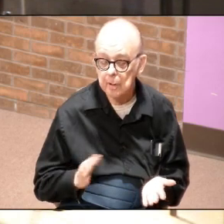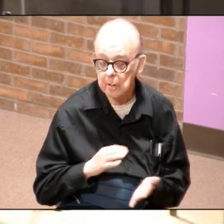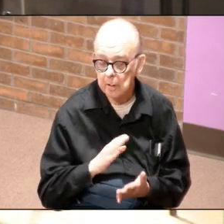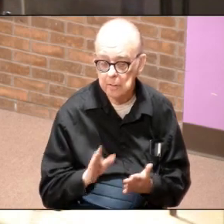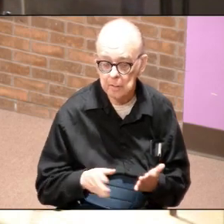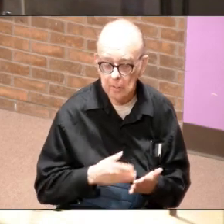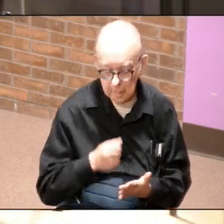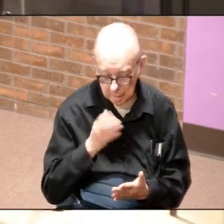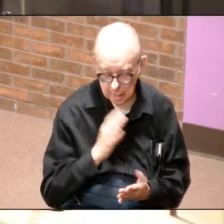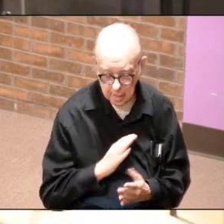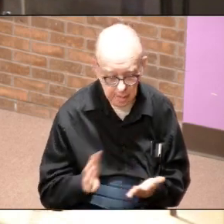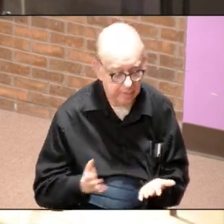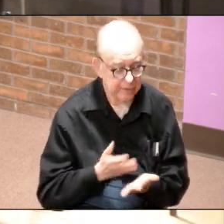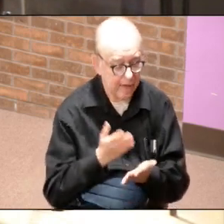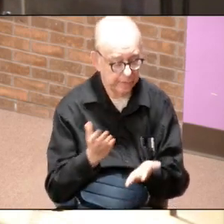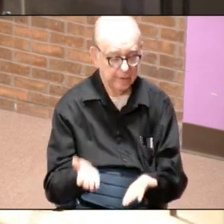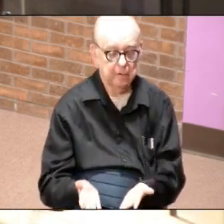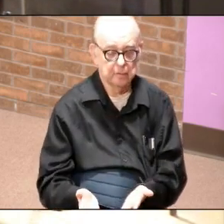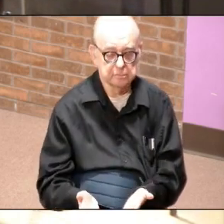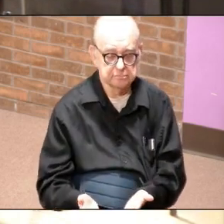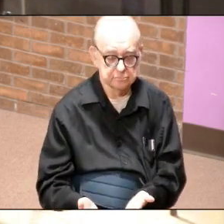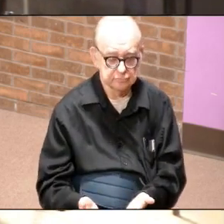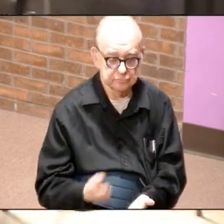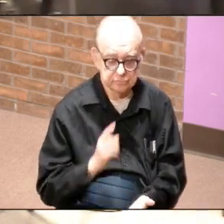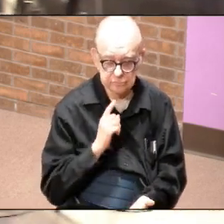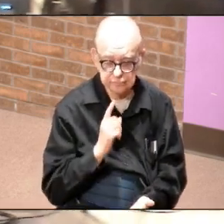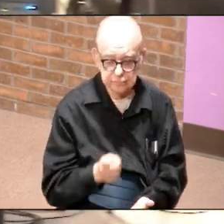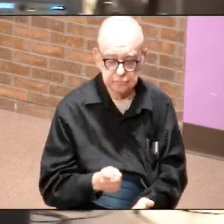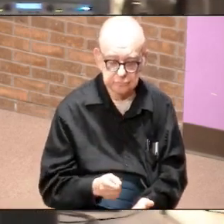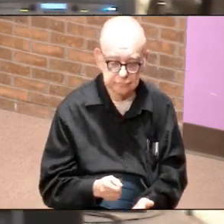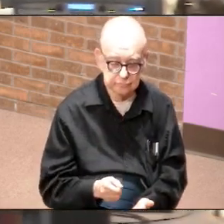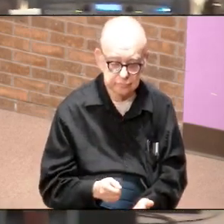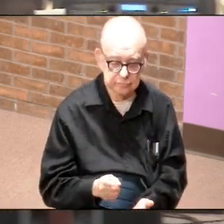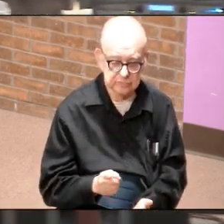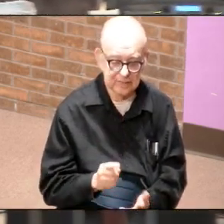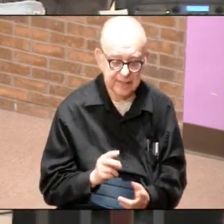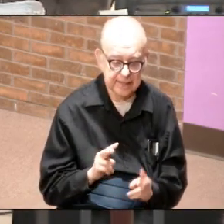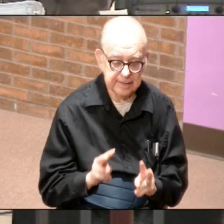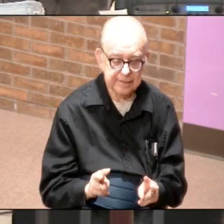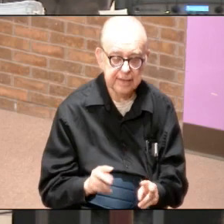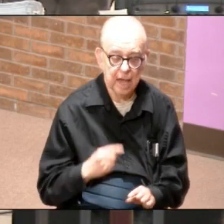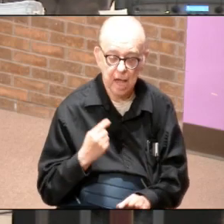of God's creation that's out there is going to see us